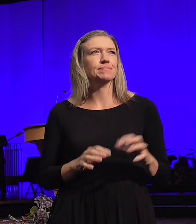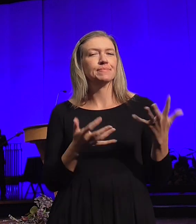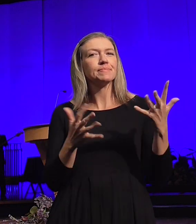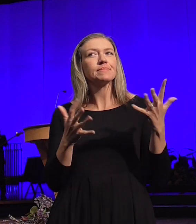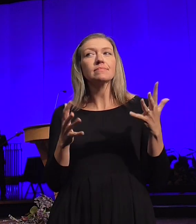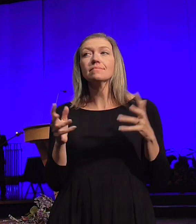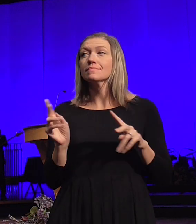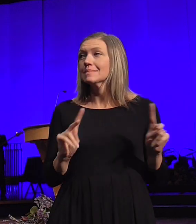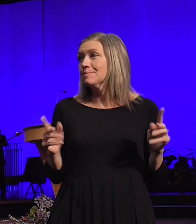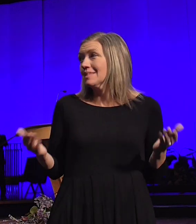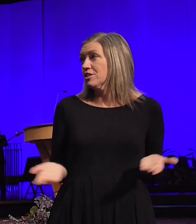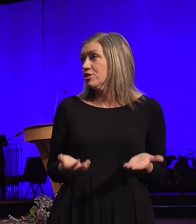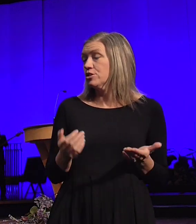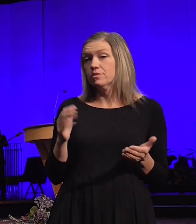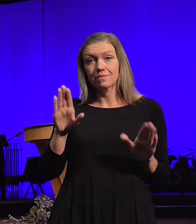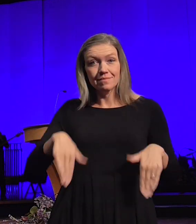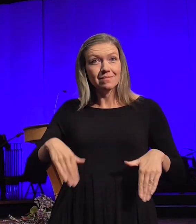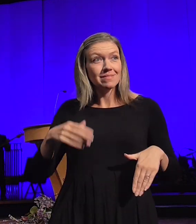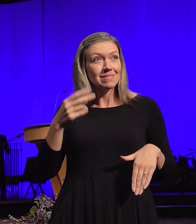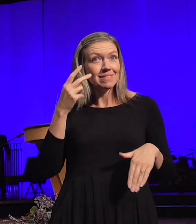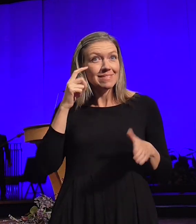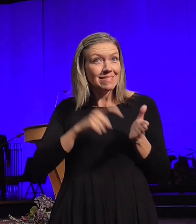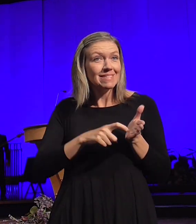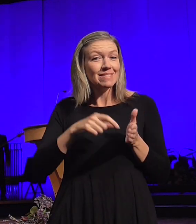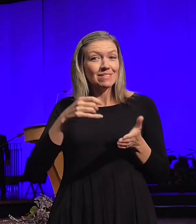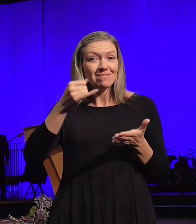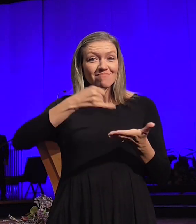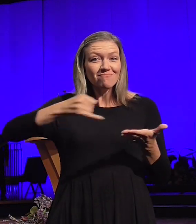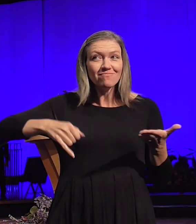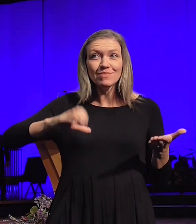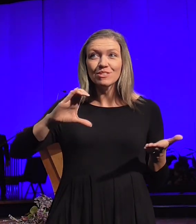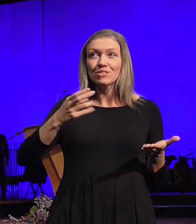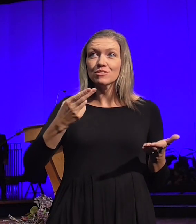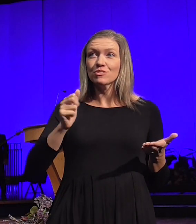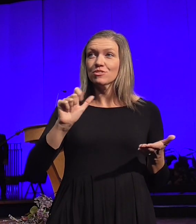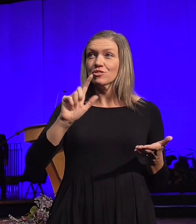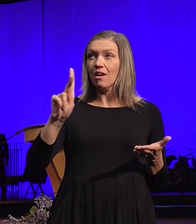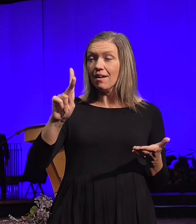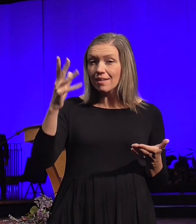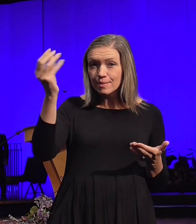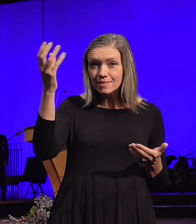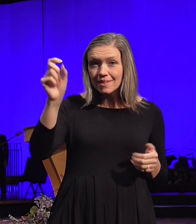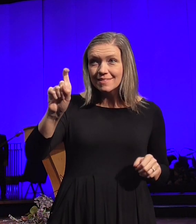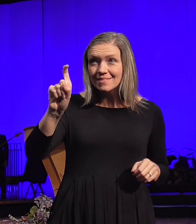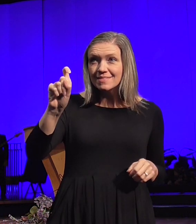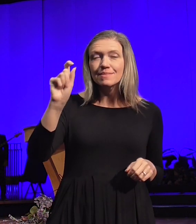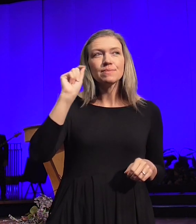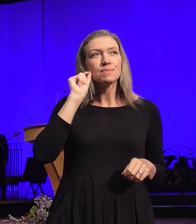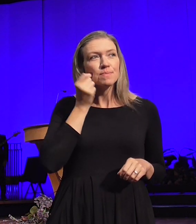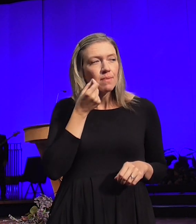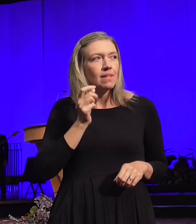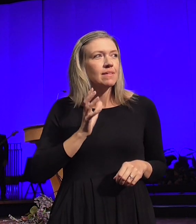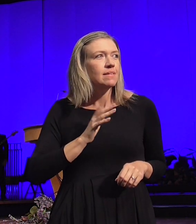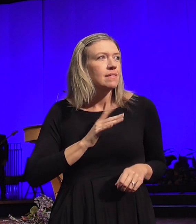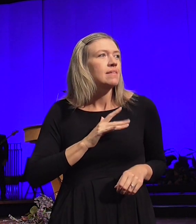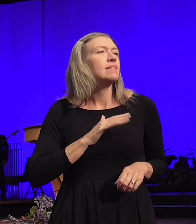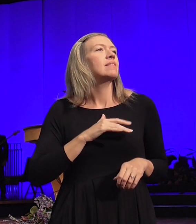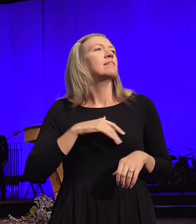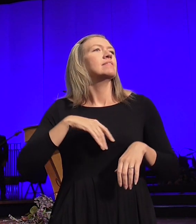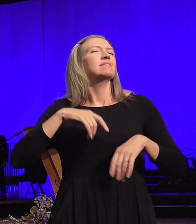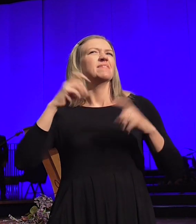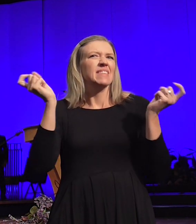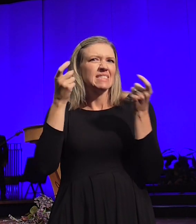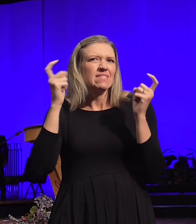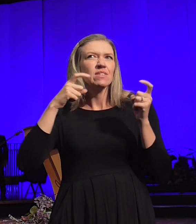For folks that are here, did you see the chalk? How cool was that? It's a chalk art festival celebrating the Buddhist principle